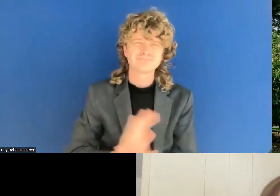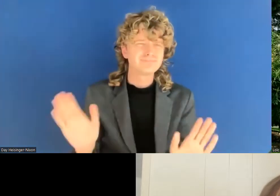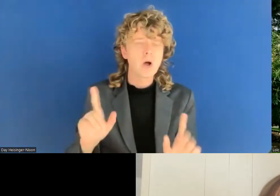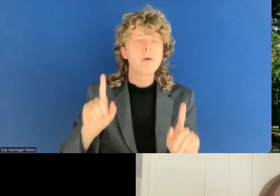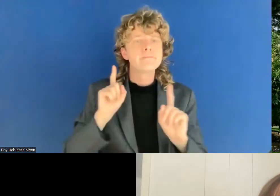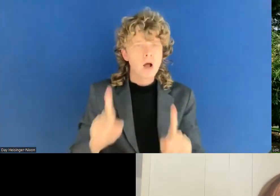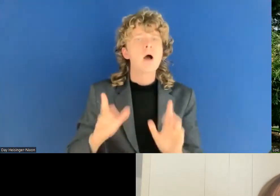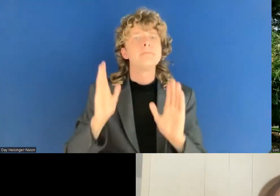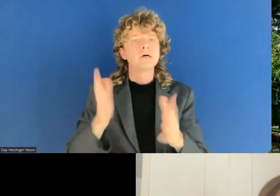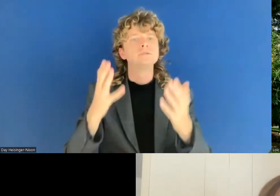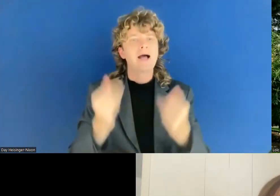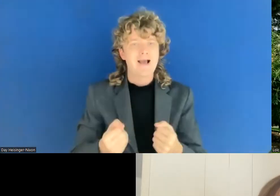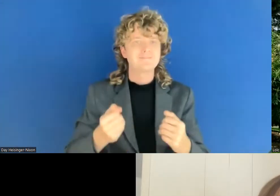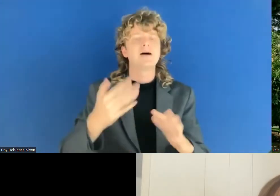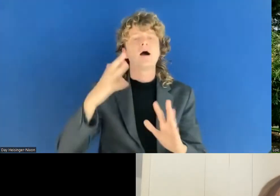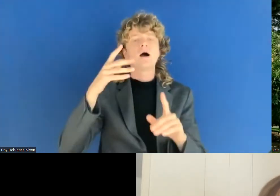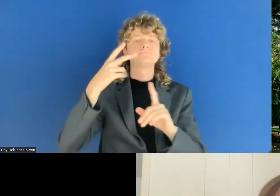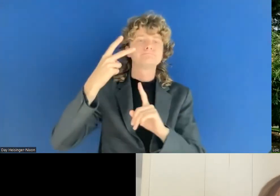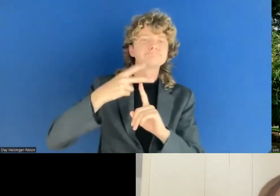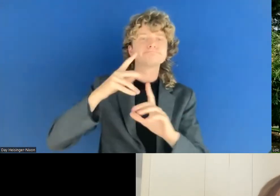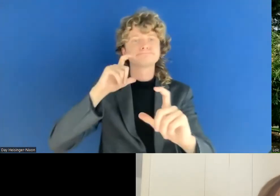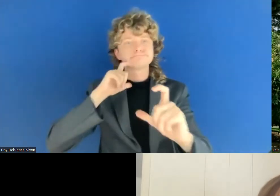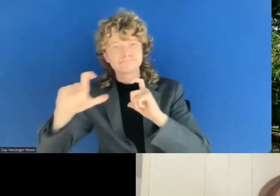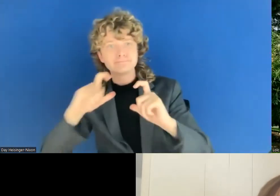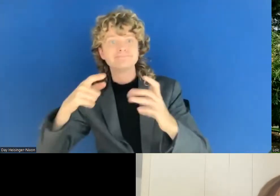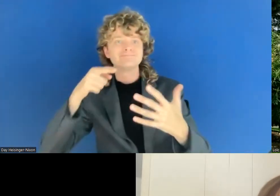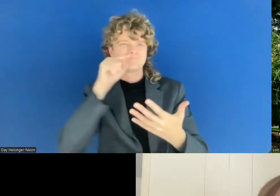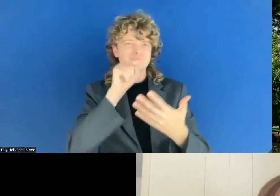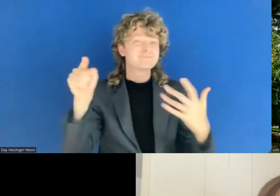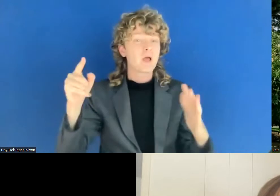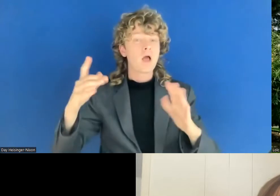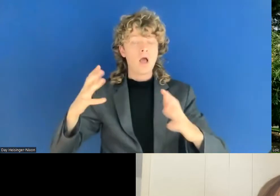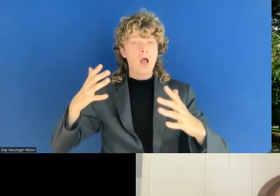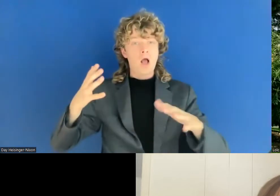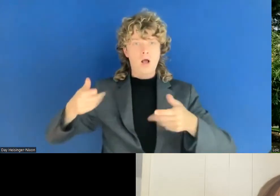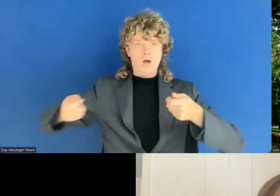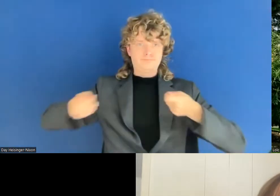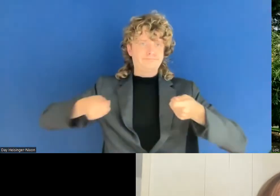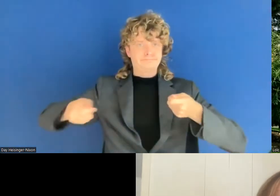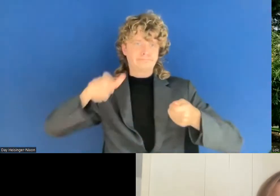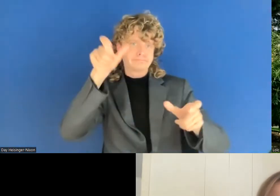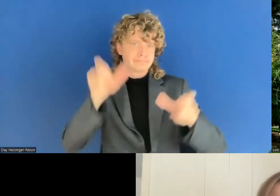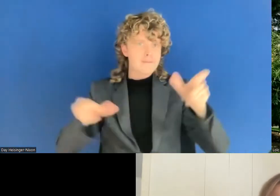telecommunication operators, infrastructure companies, and that makes it quite complicated. Yeah,